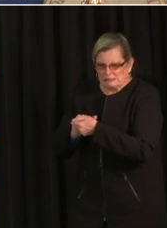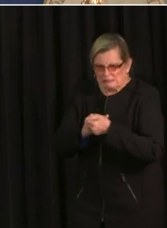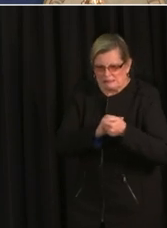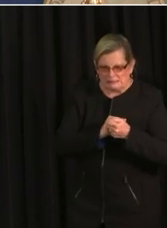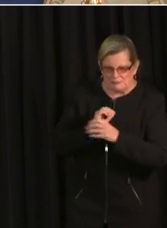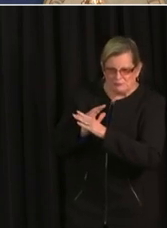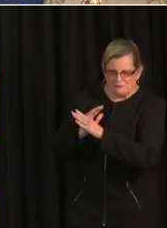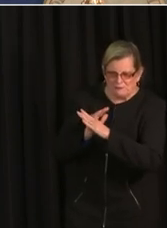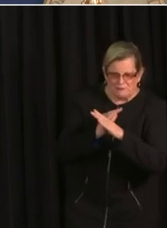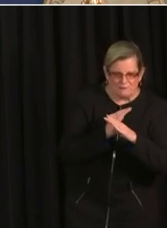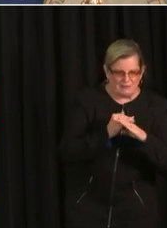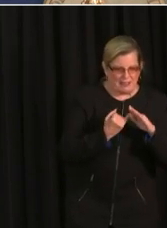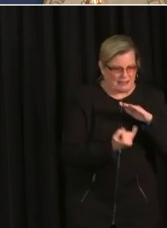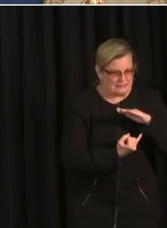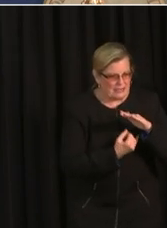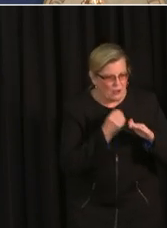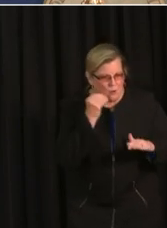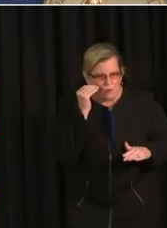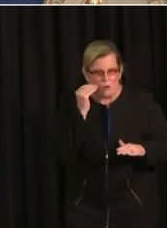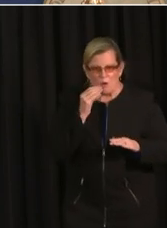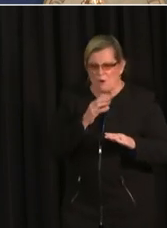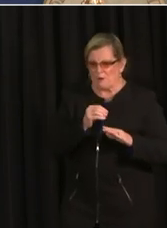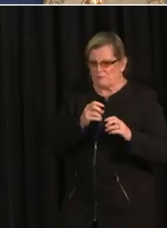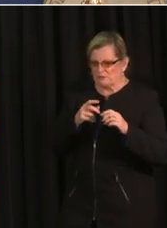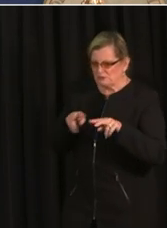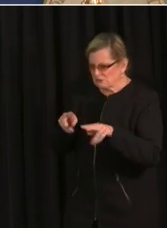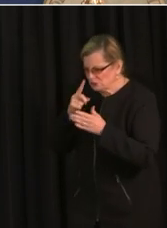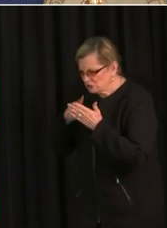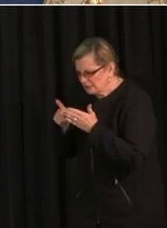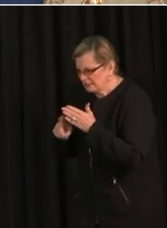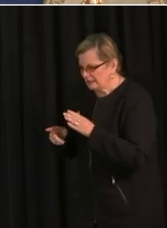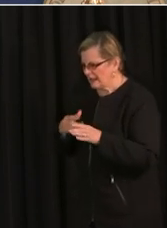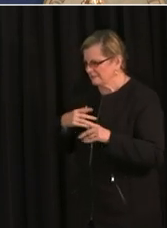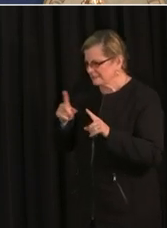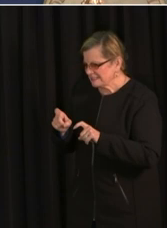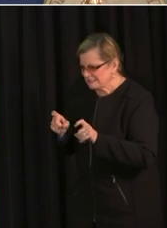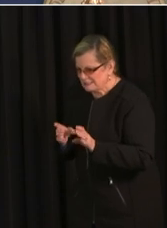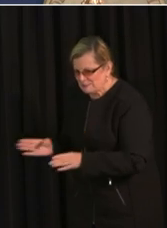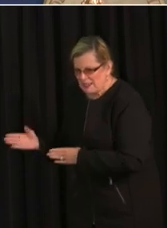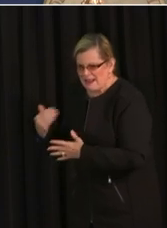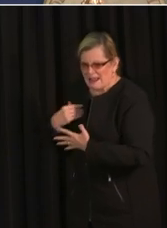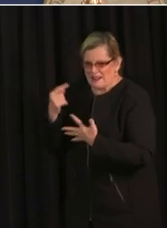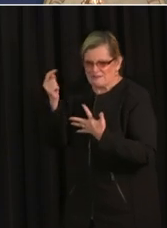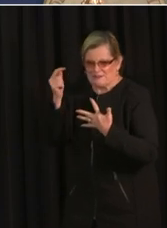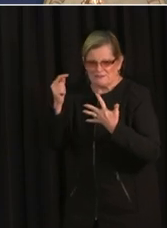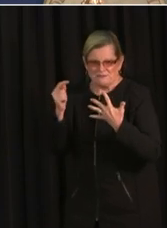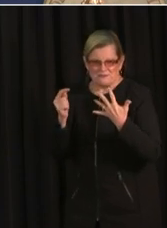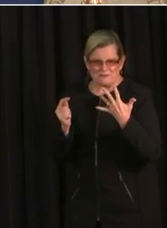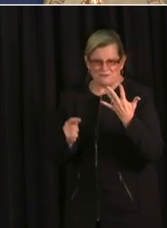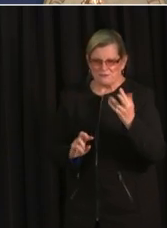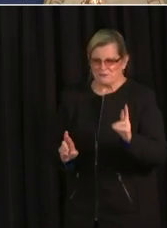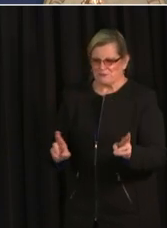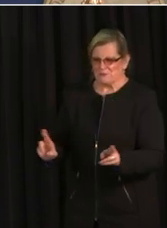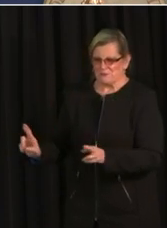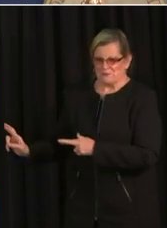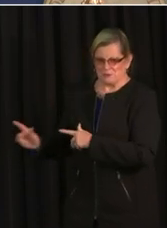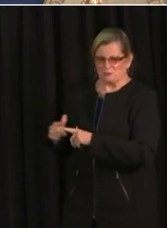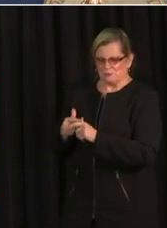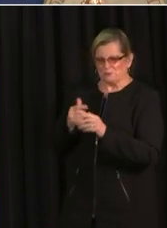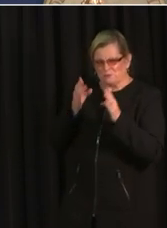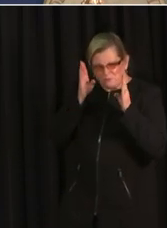isolation plan and quarantine plan, a testing plan, and so we continue to be very